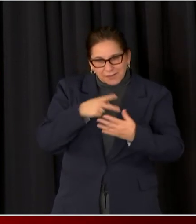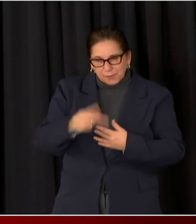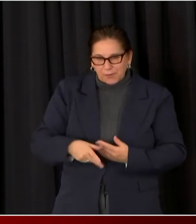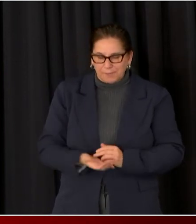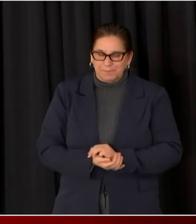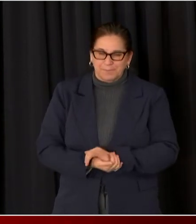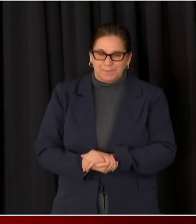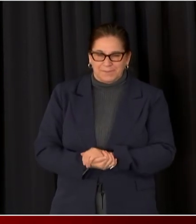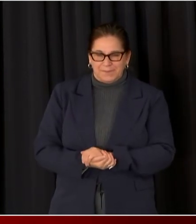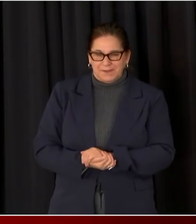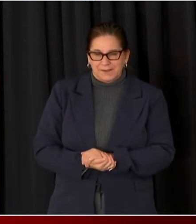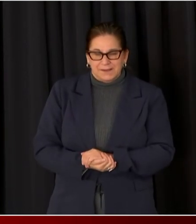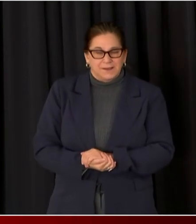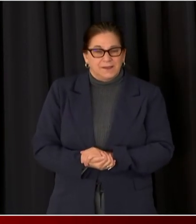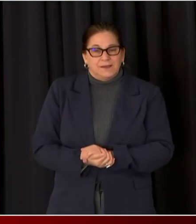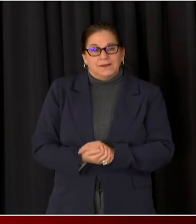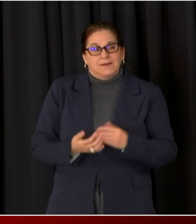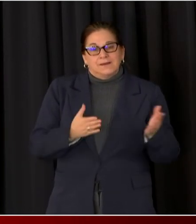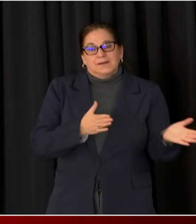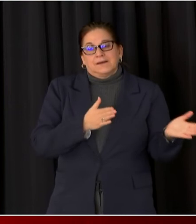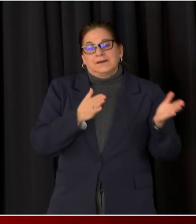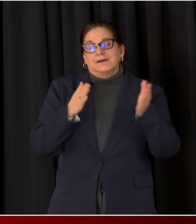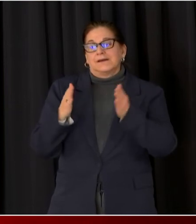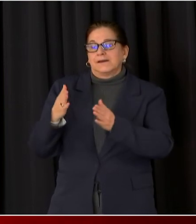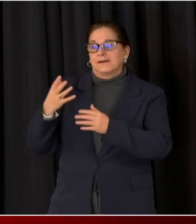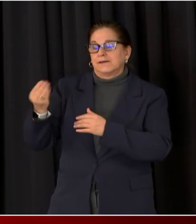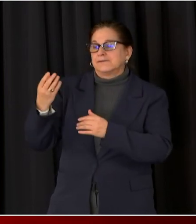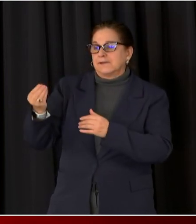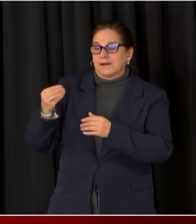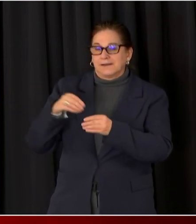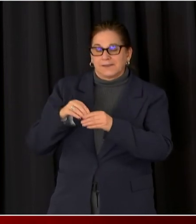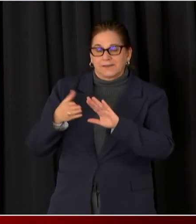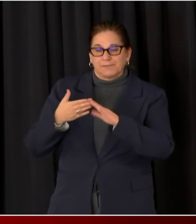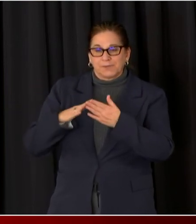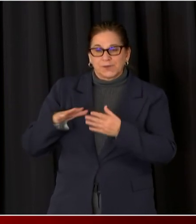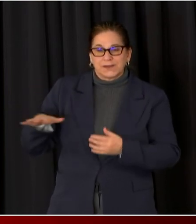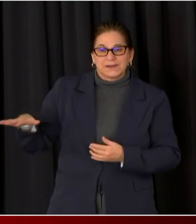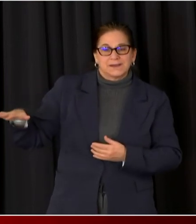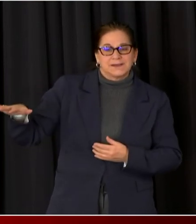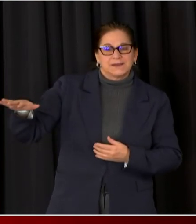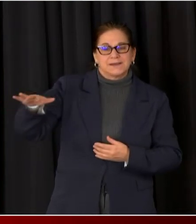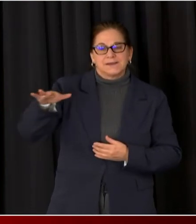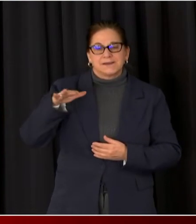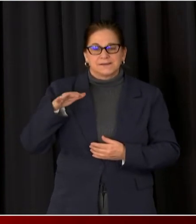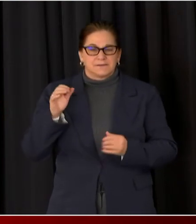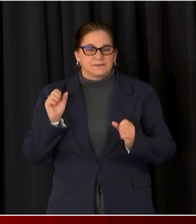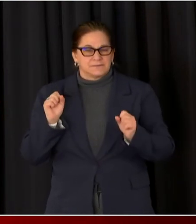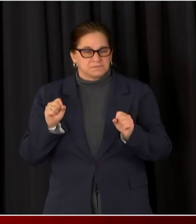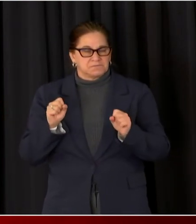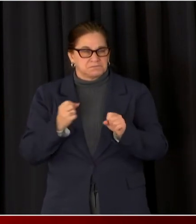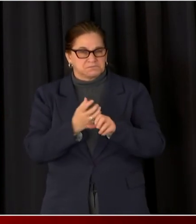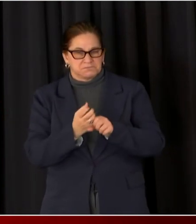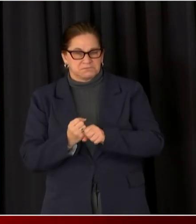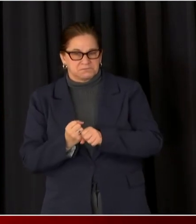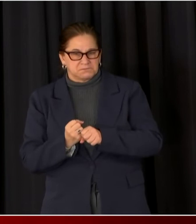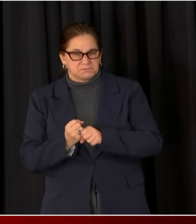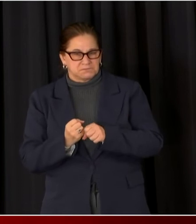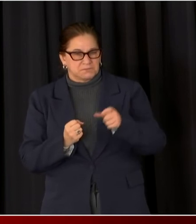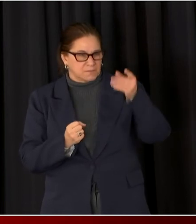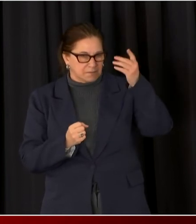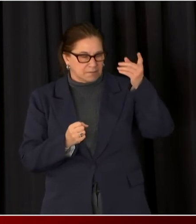and outpatient settings, they will have access to vaccines through health centers, through commercial and